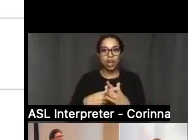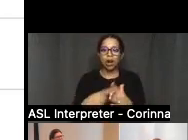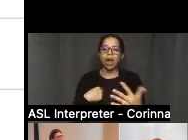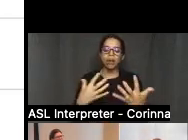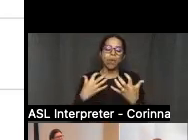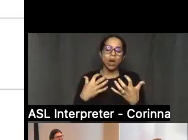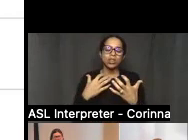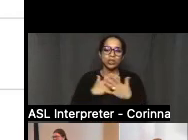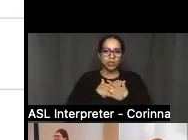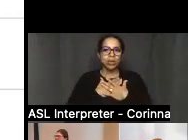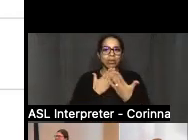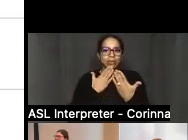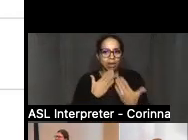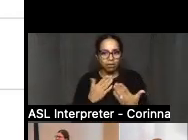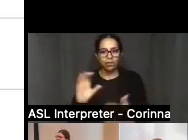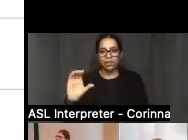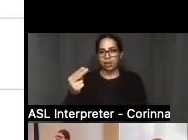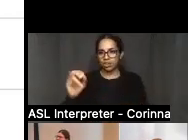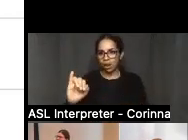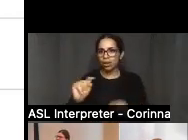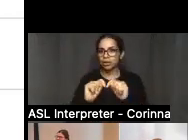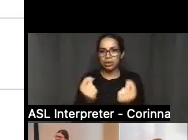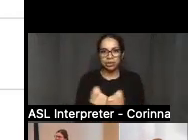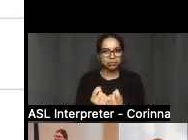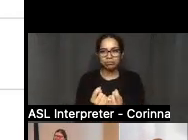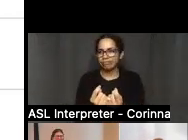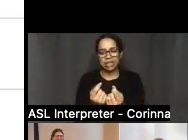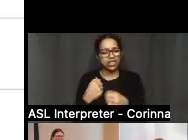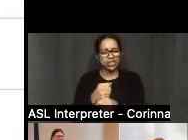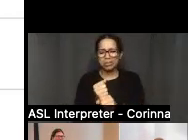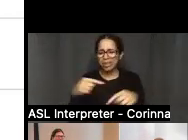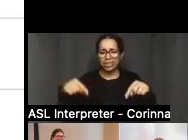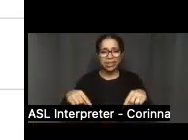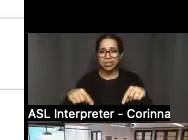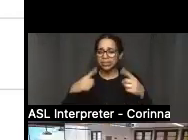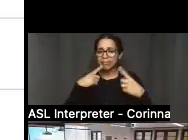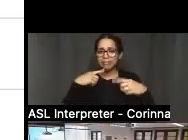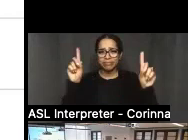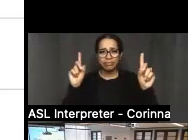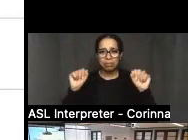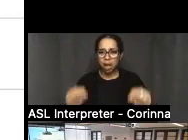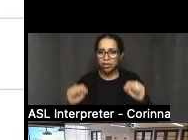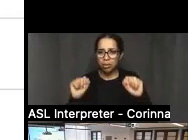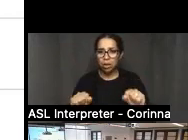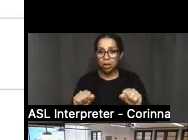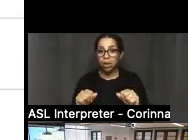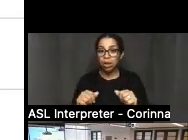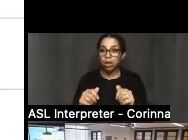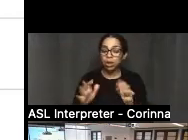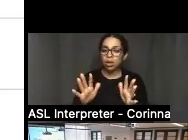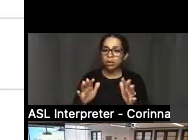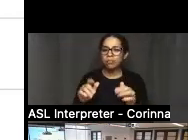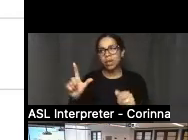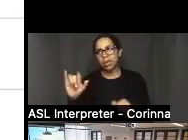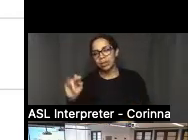heartfelt thanks to the CHI team who has just made this happen. Primarily Lindsay and I